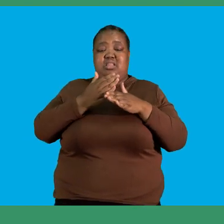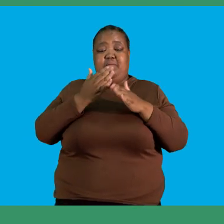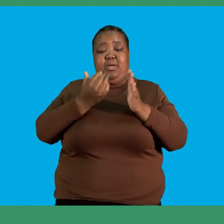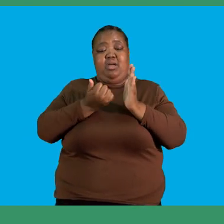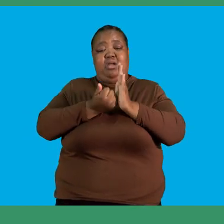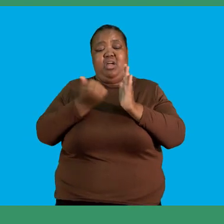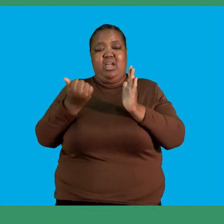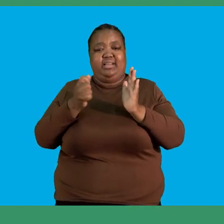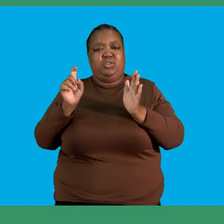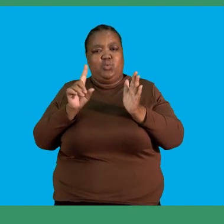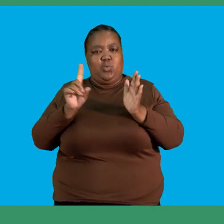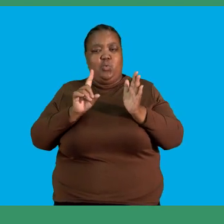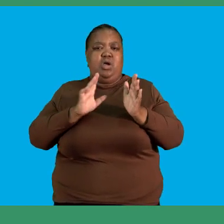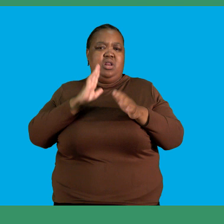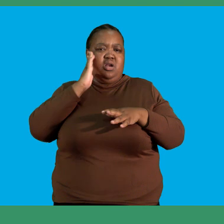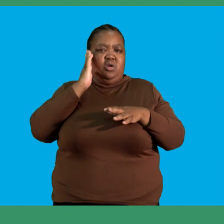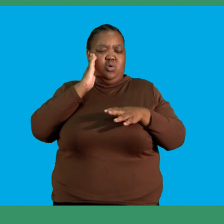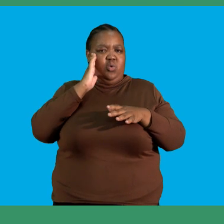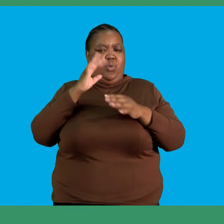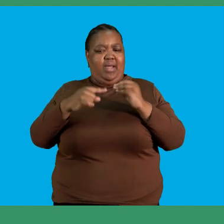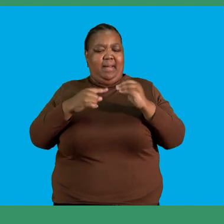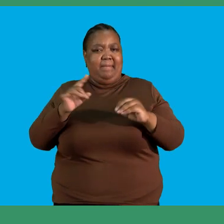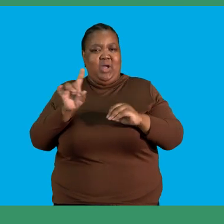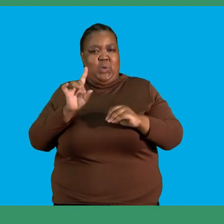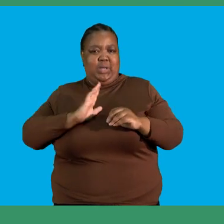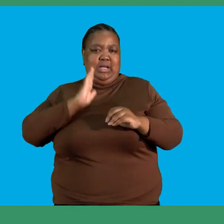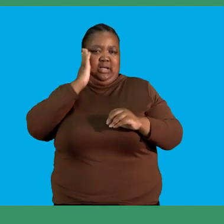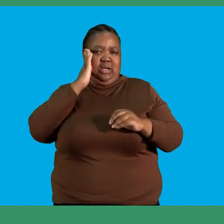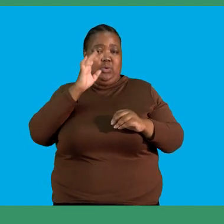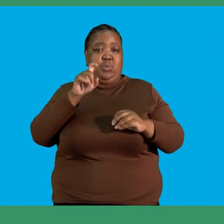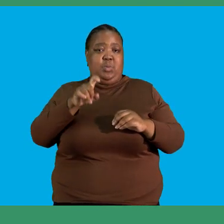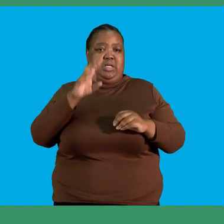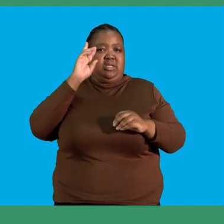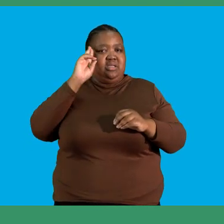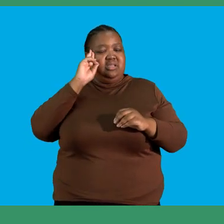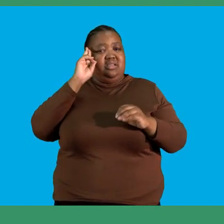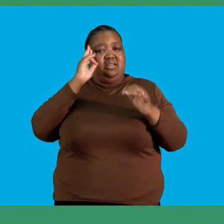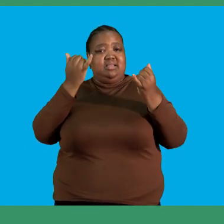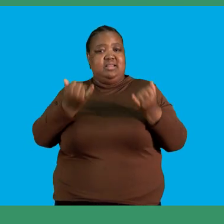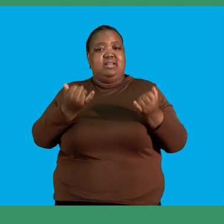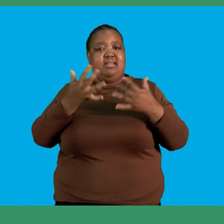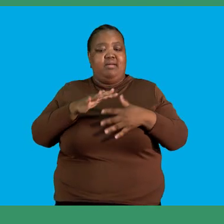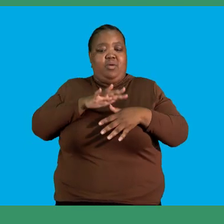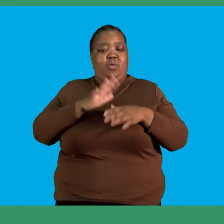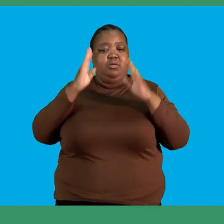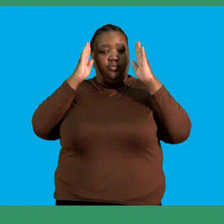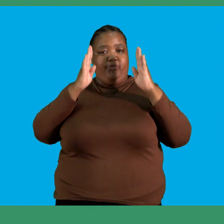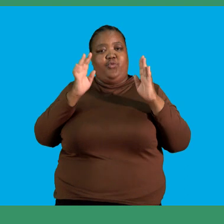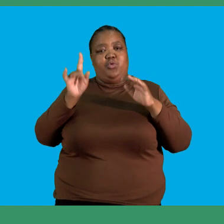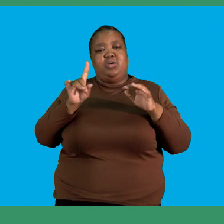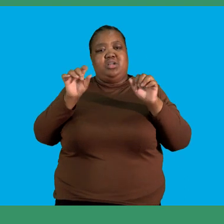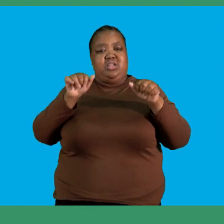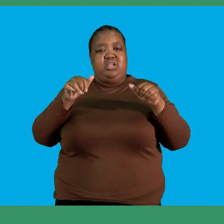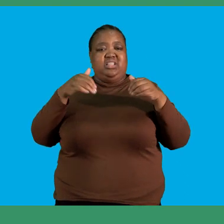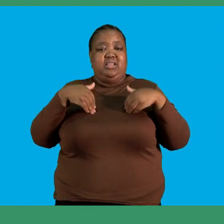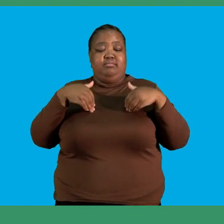exactly what kind of an act it is and what it is about. So remember that here our main focus